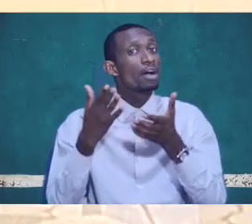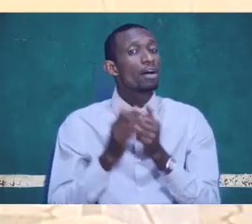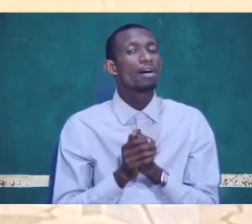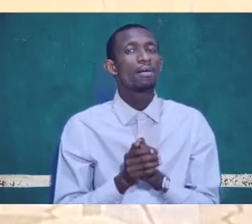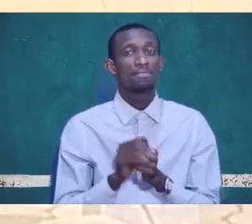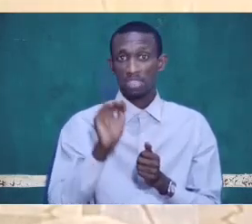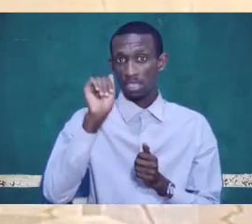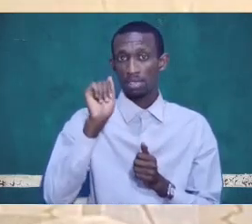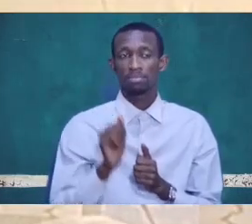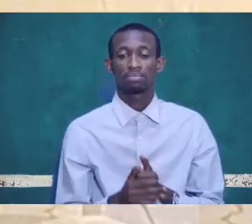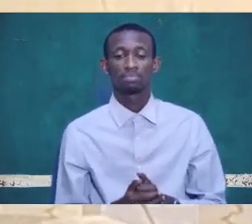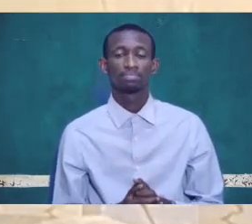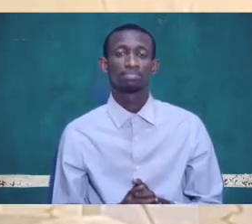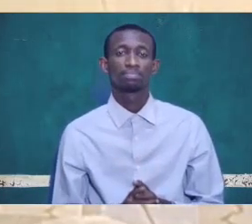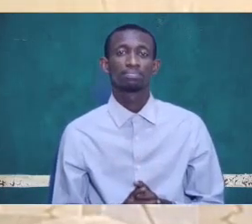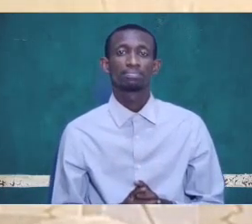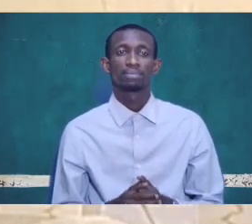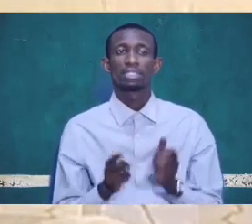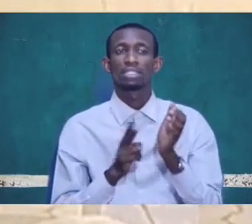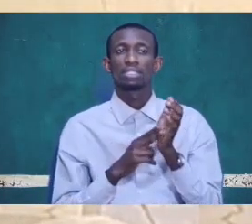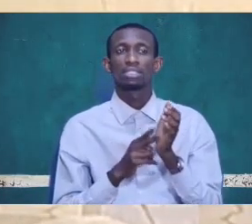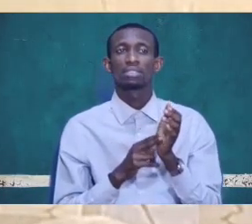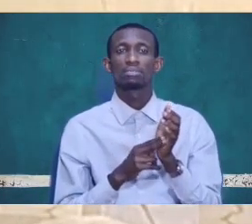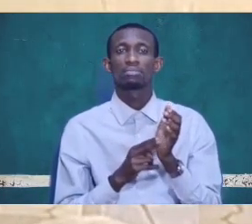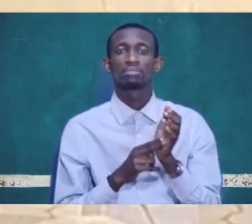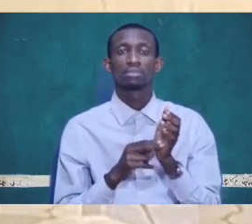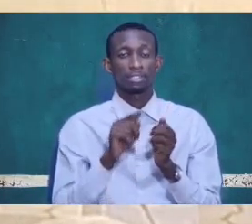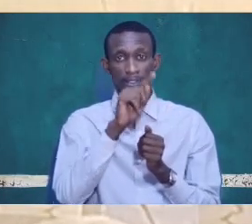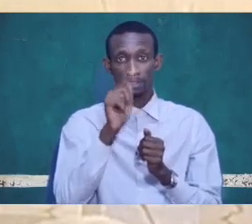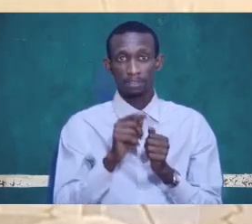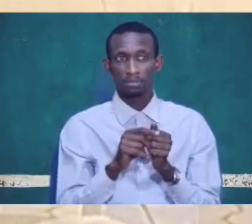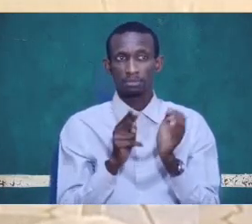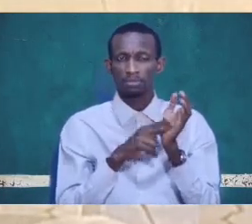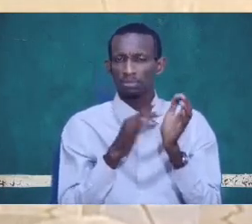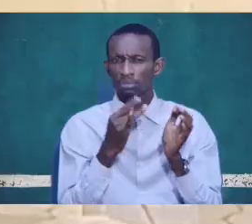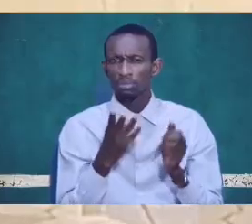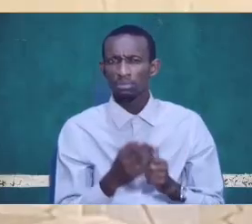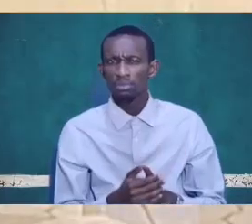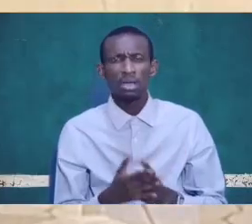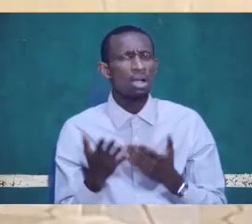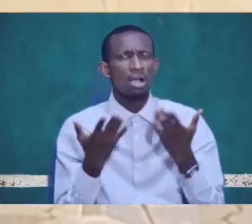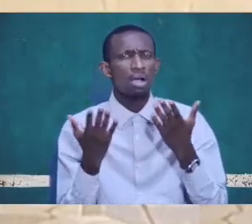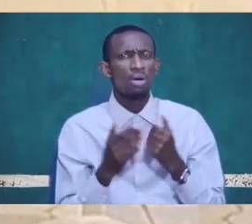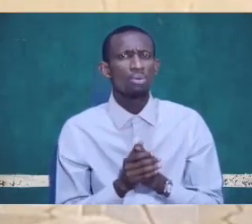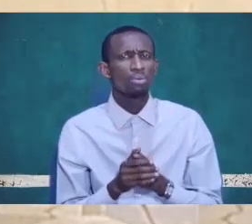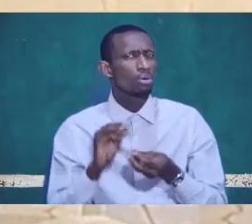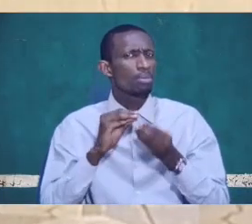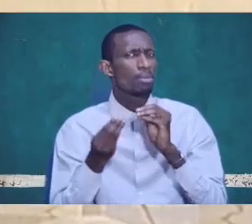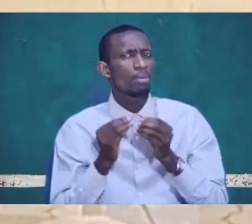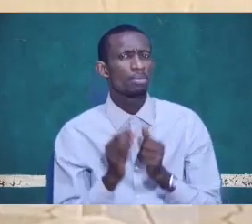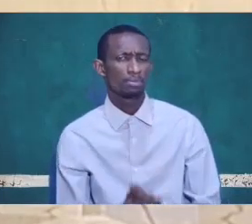A and that of Z can also be calculated. How can we get the number